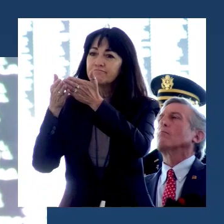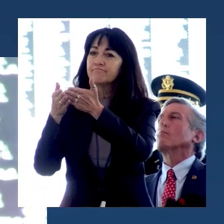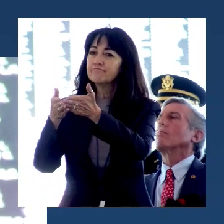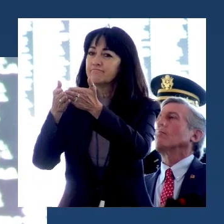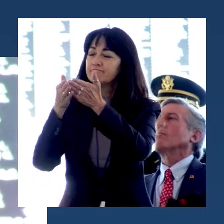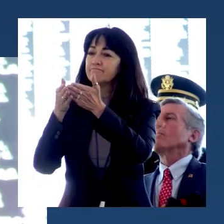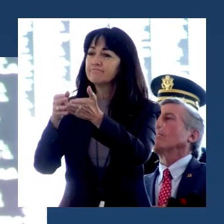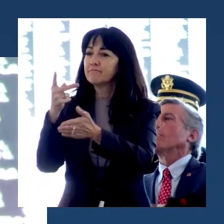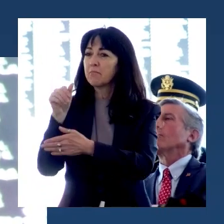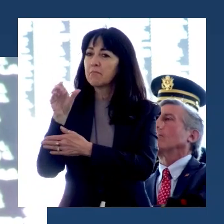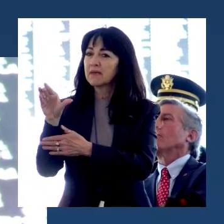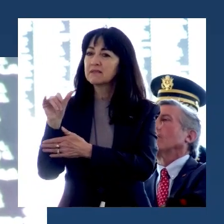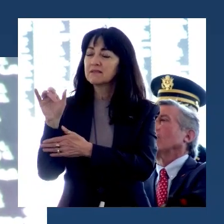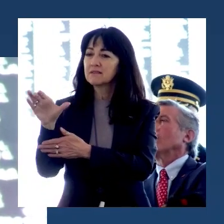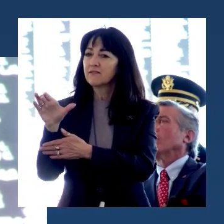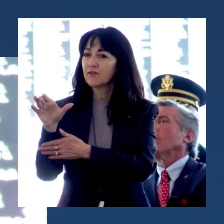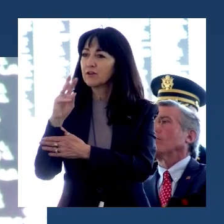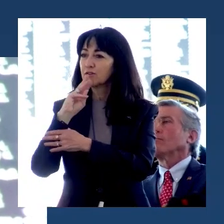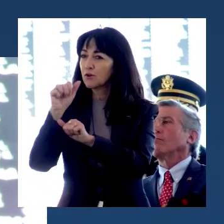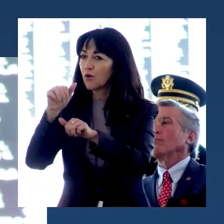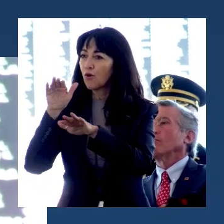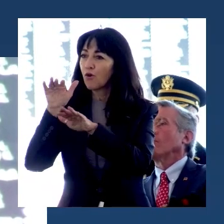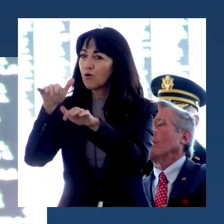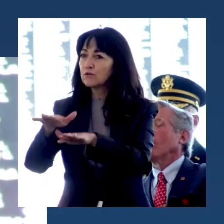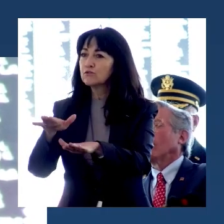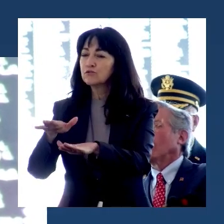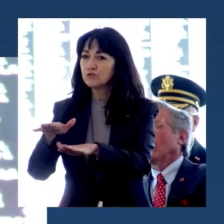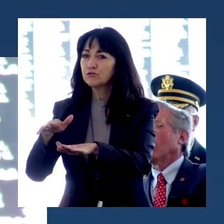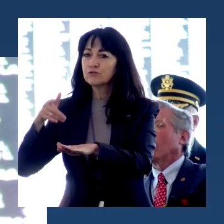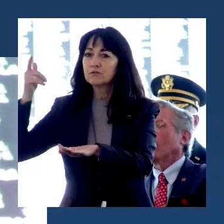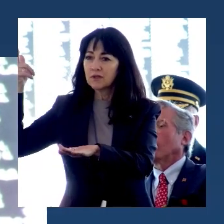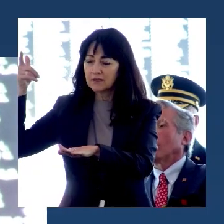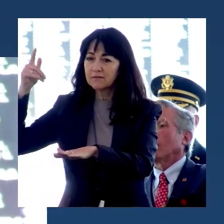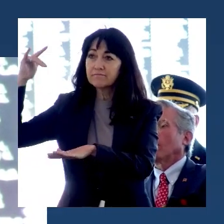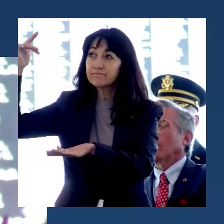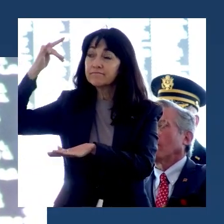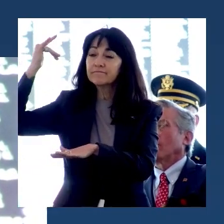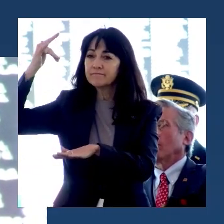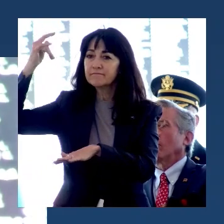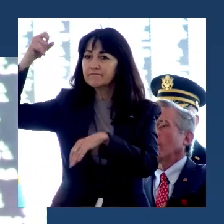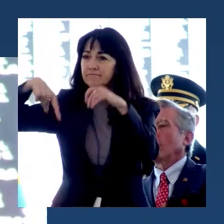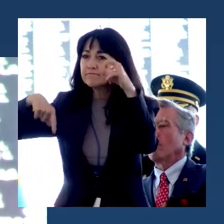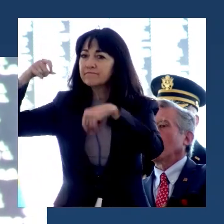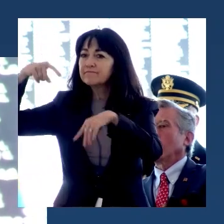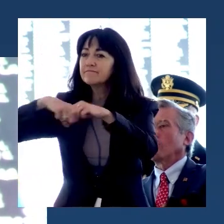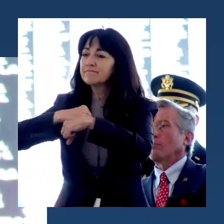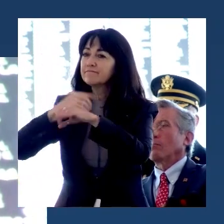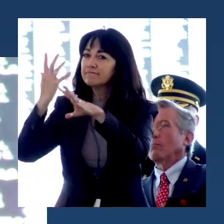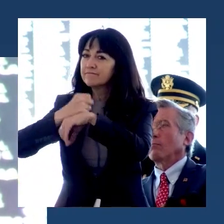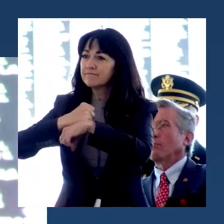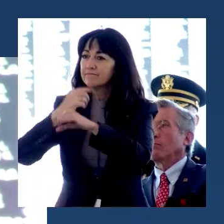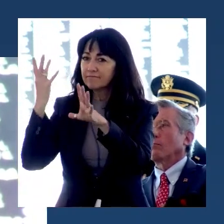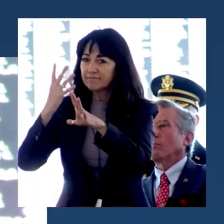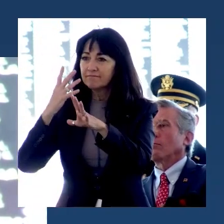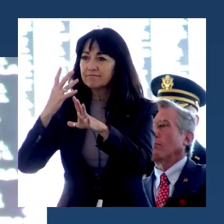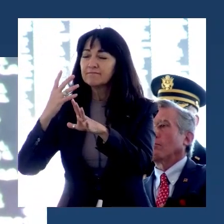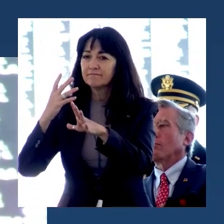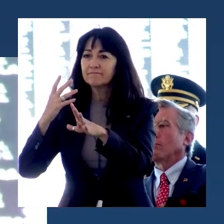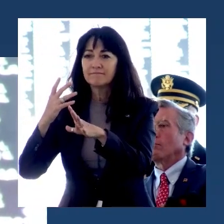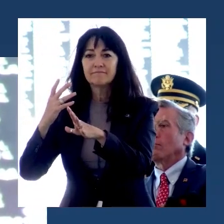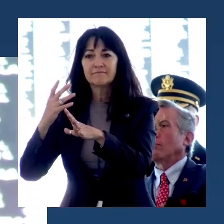Ocean, and the ship came under attack by kamikaze aircraft. They tried to launch aircraft to take on the kamikaze